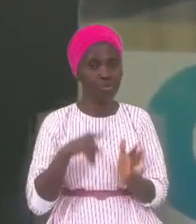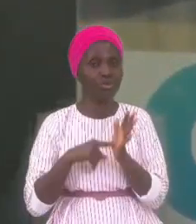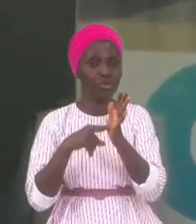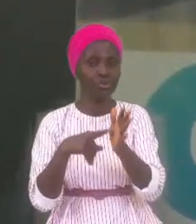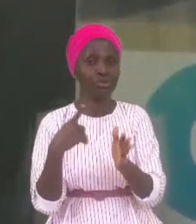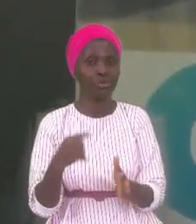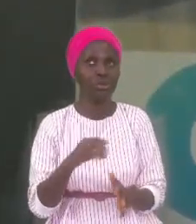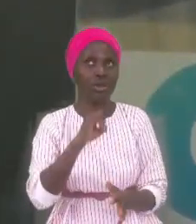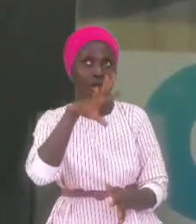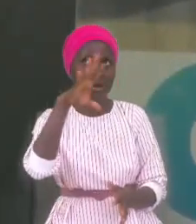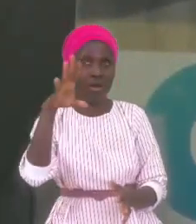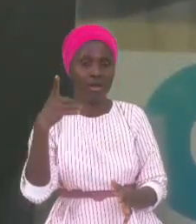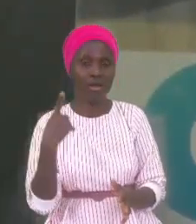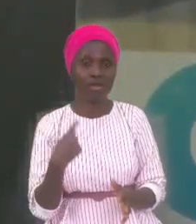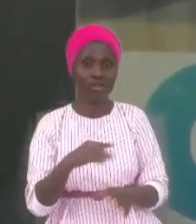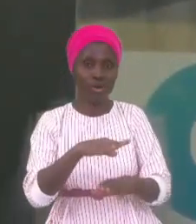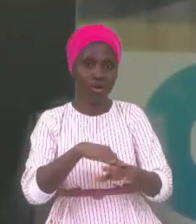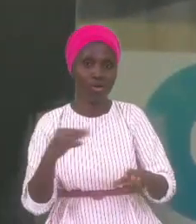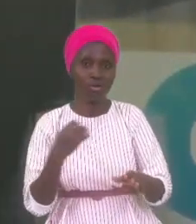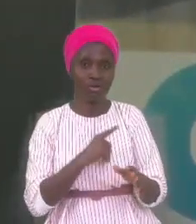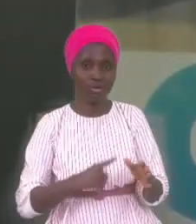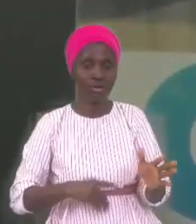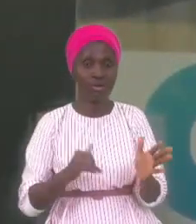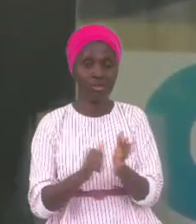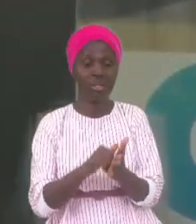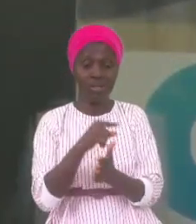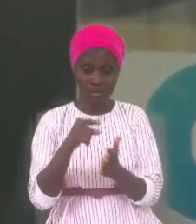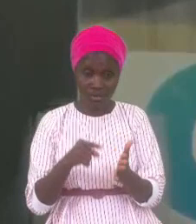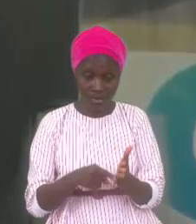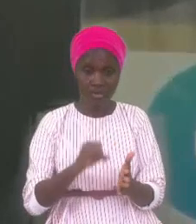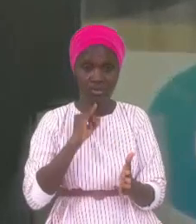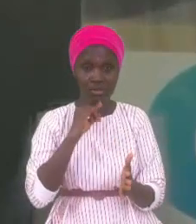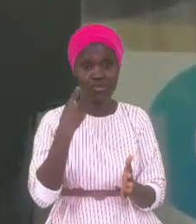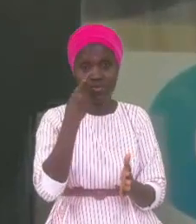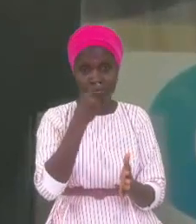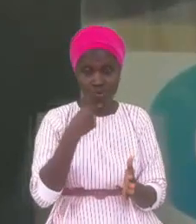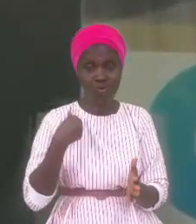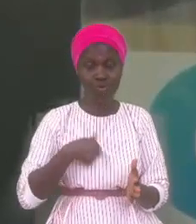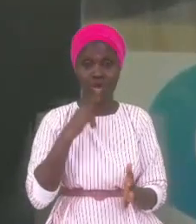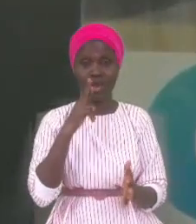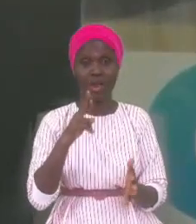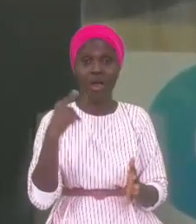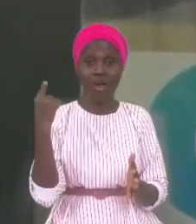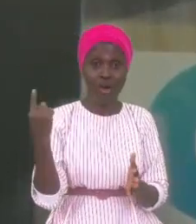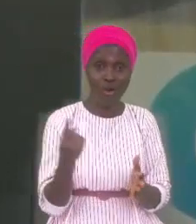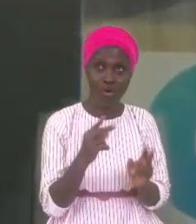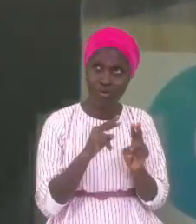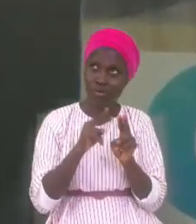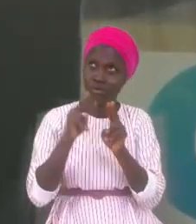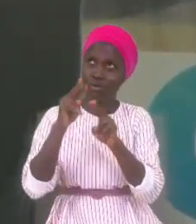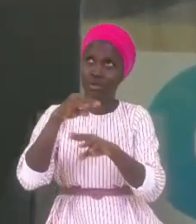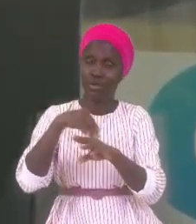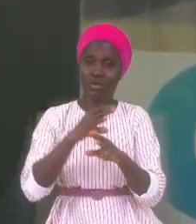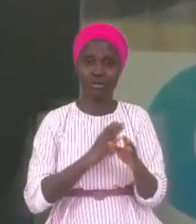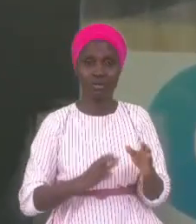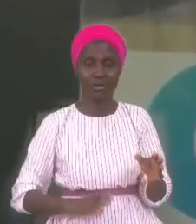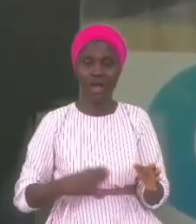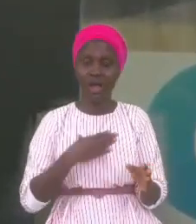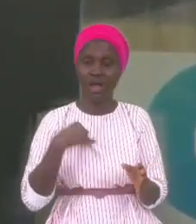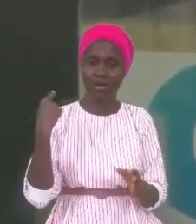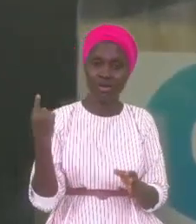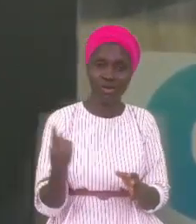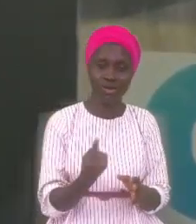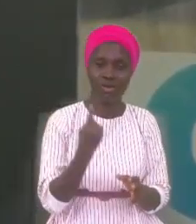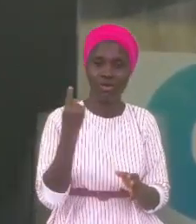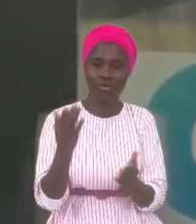the calling of the Lord, that this is who we are. We're always looking at Christ, and we're always wanting to have all his virtues, all